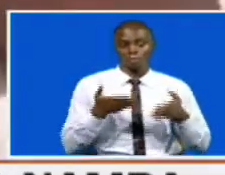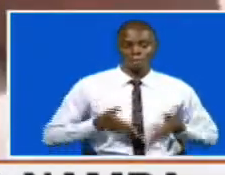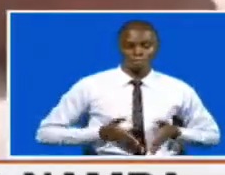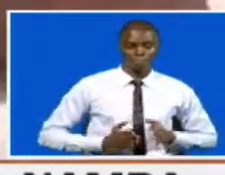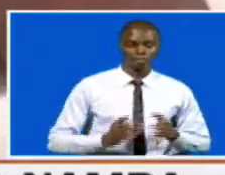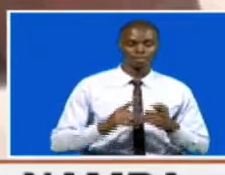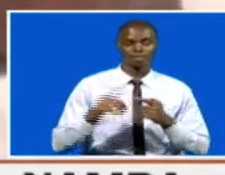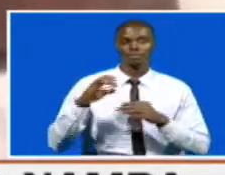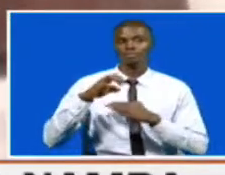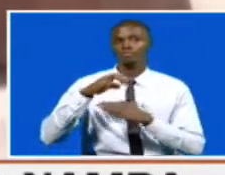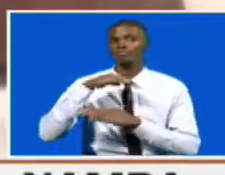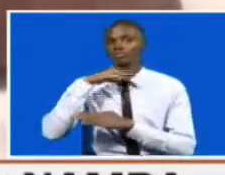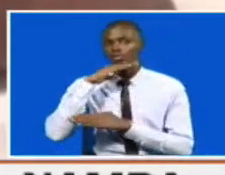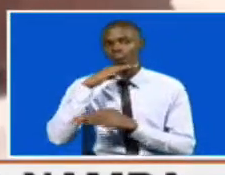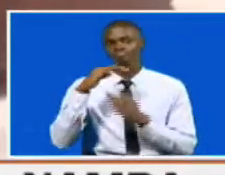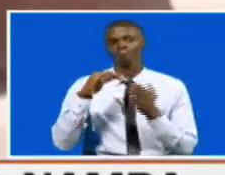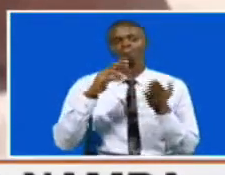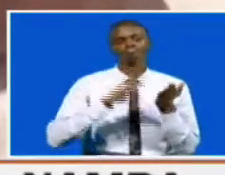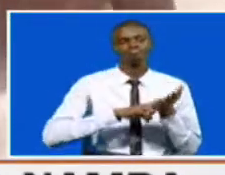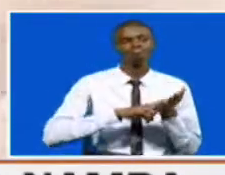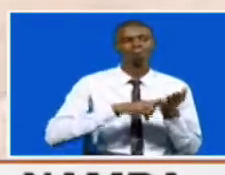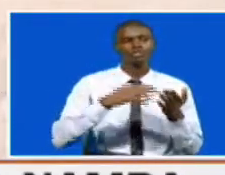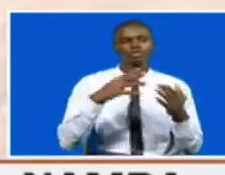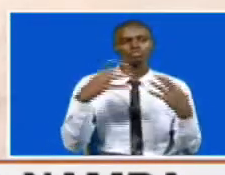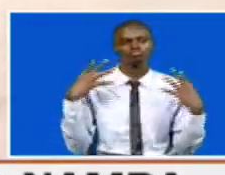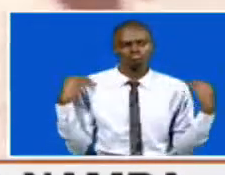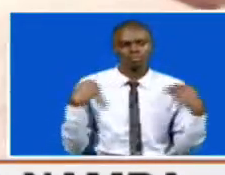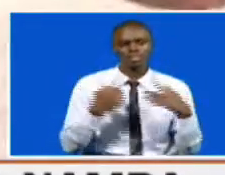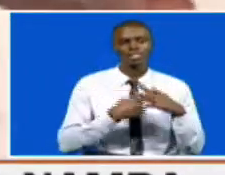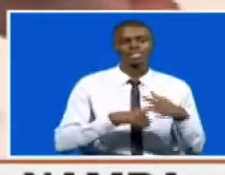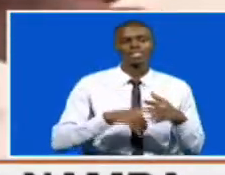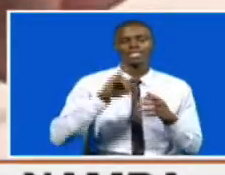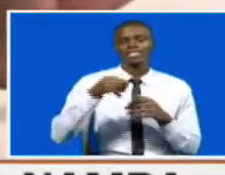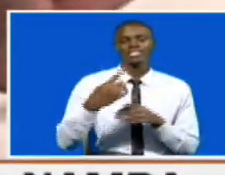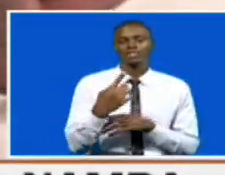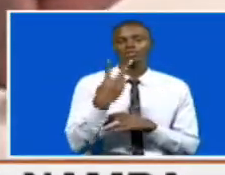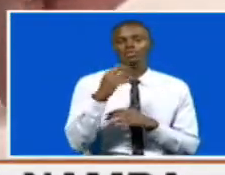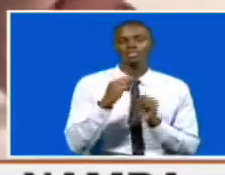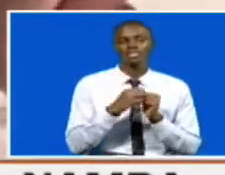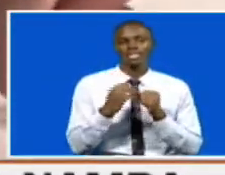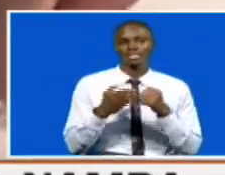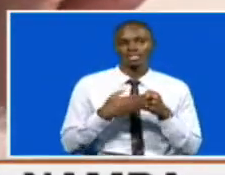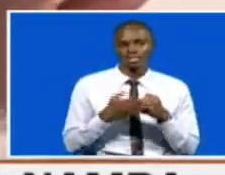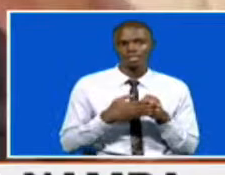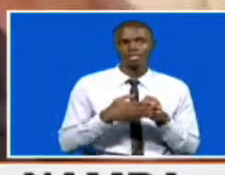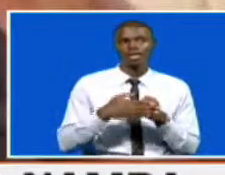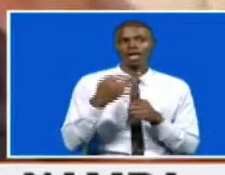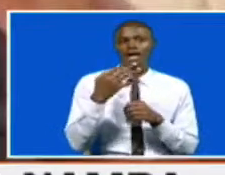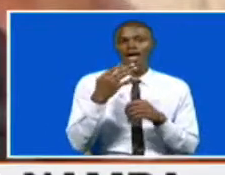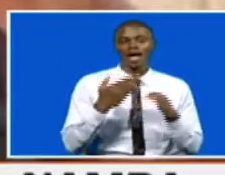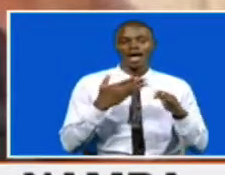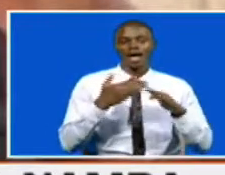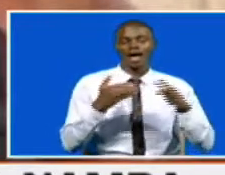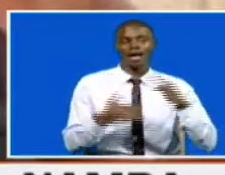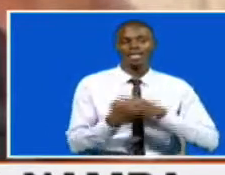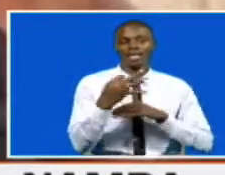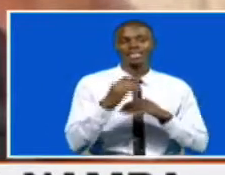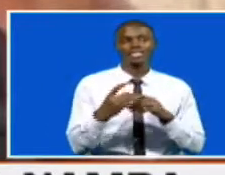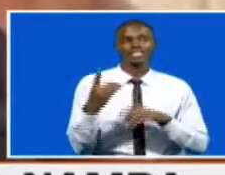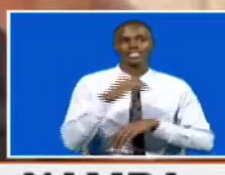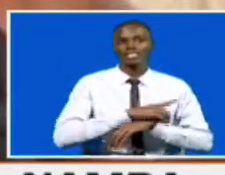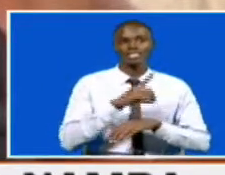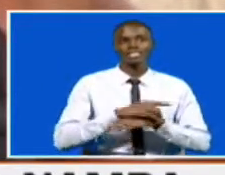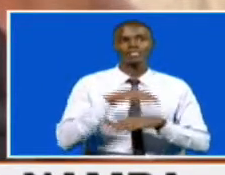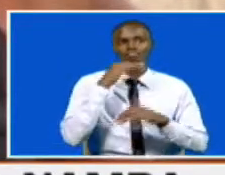death. The first registration exercise began in January 2019 under a 30-day deadline, a process that saw